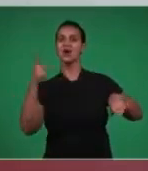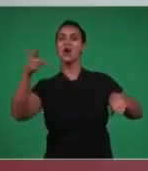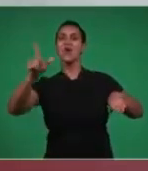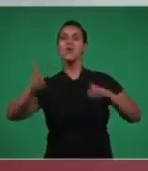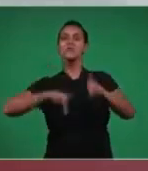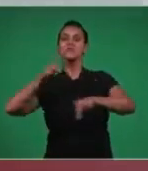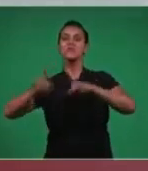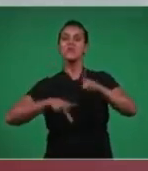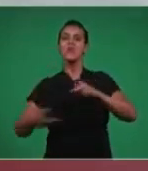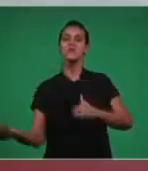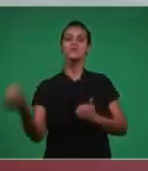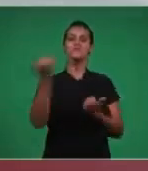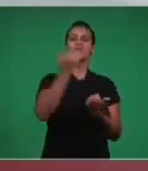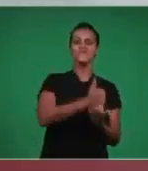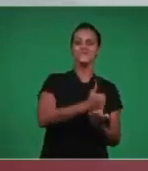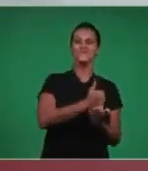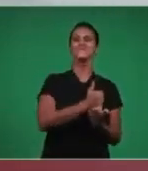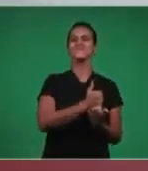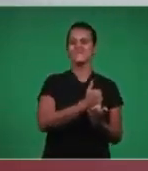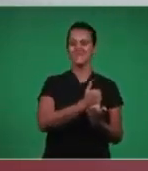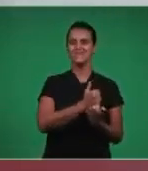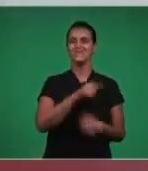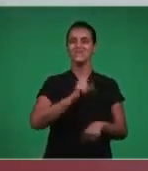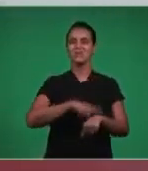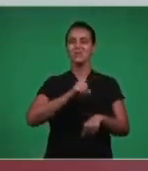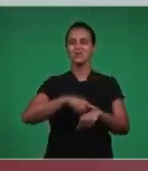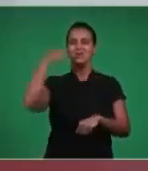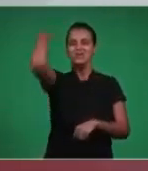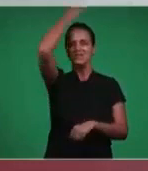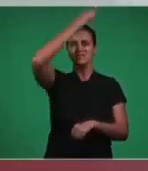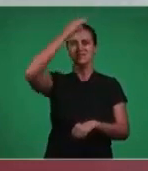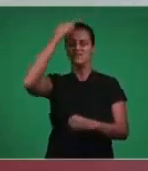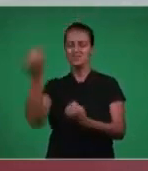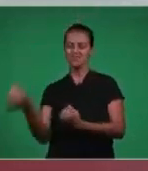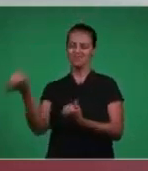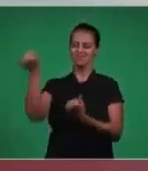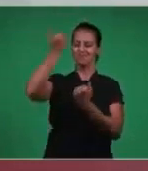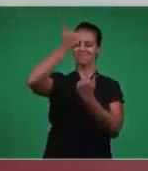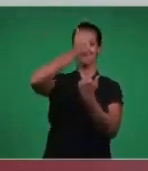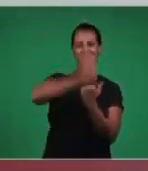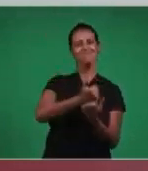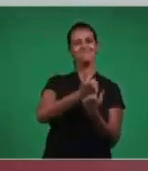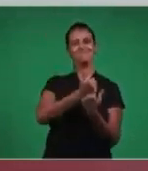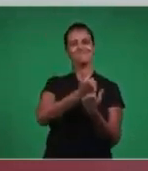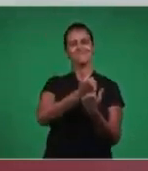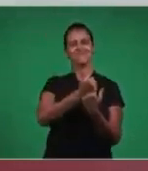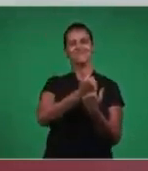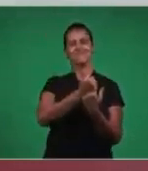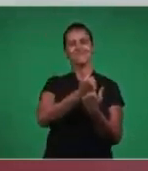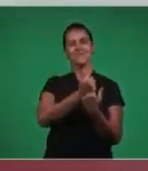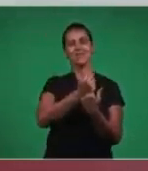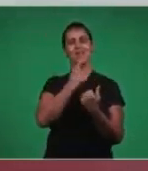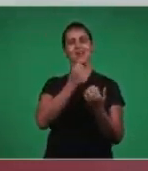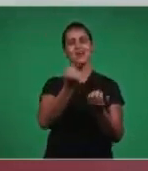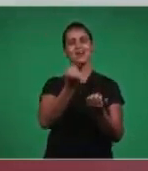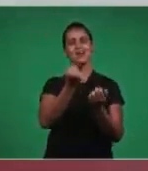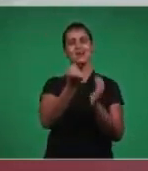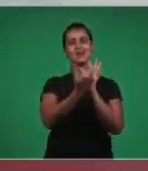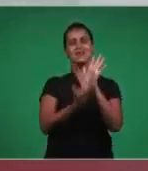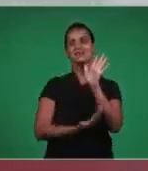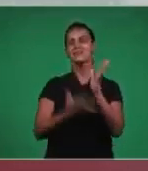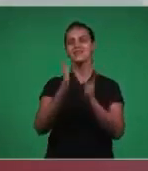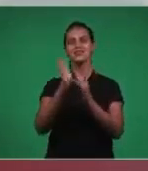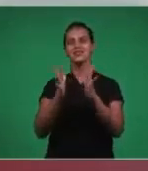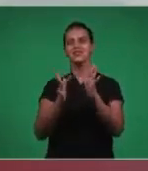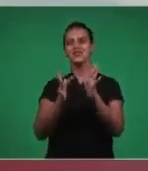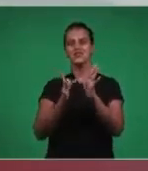saw a great light. The moment in which the Holy Spirit picked us up and placed on a living body, where the blood of Jesus